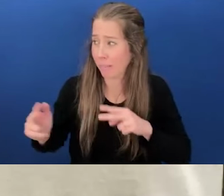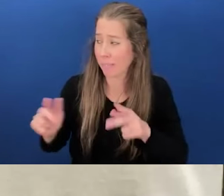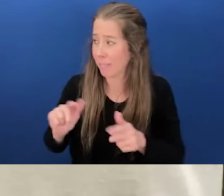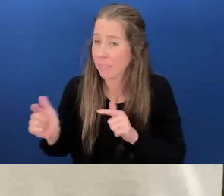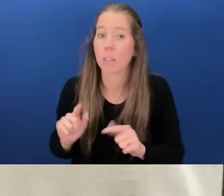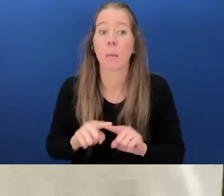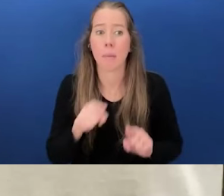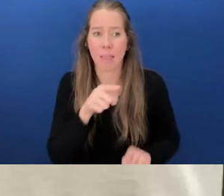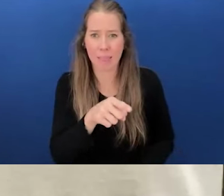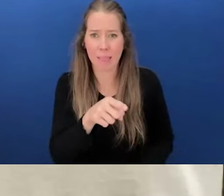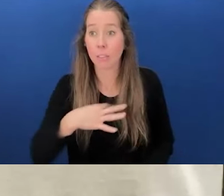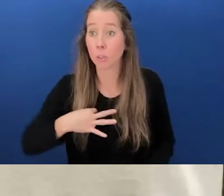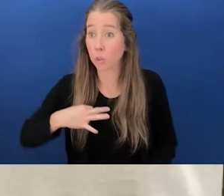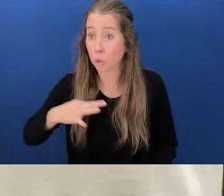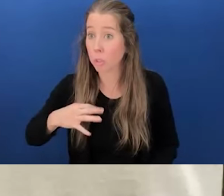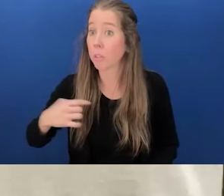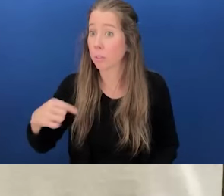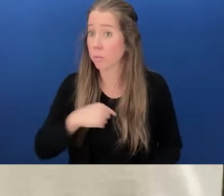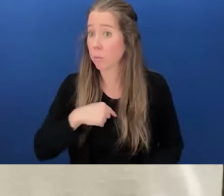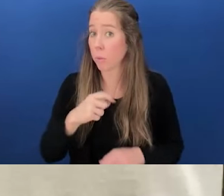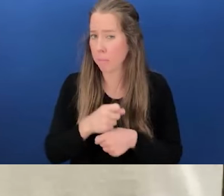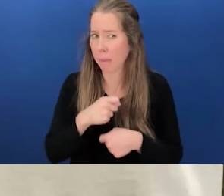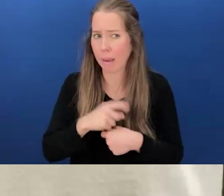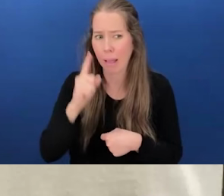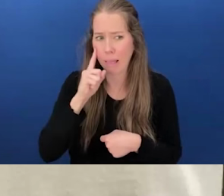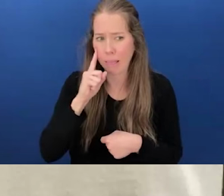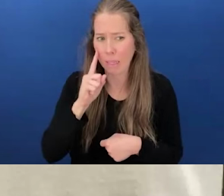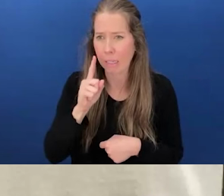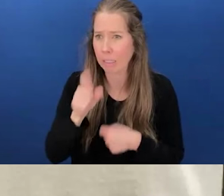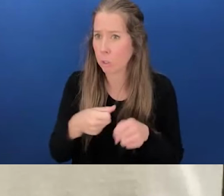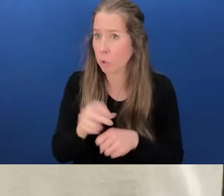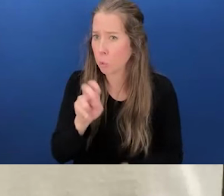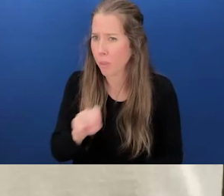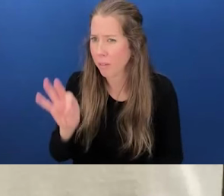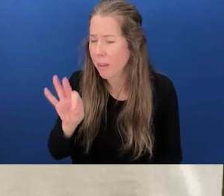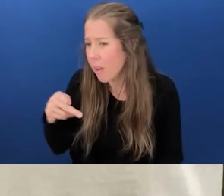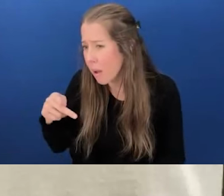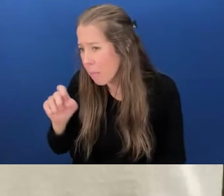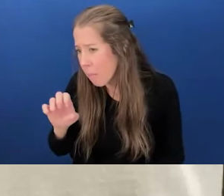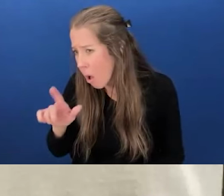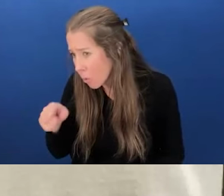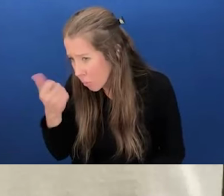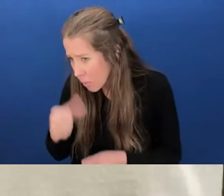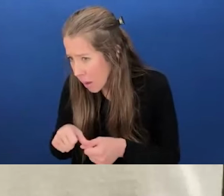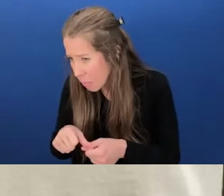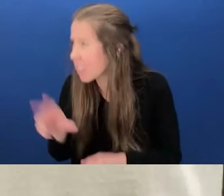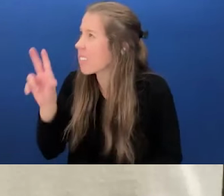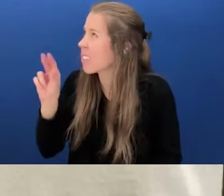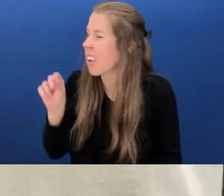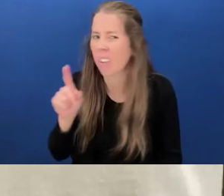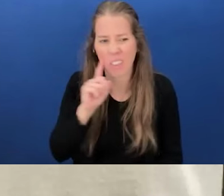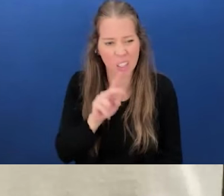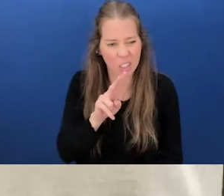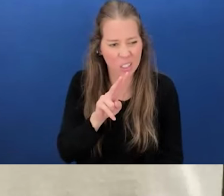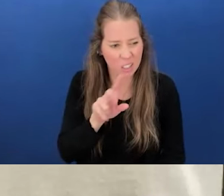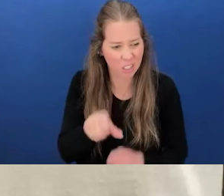is a shirt that we made, I think back in '09. Paul, do you remember? 9 or 10?